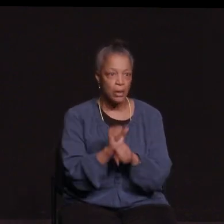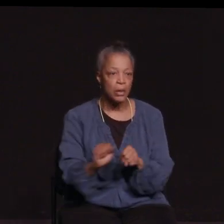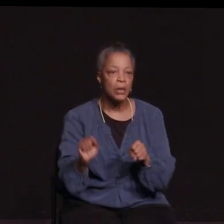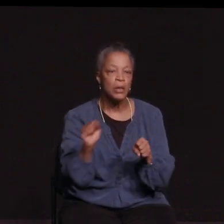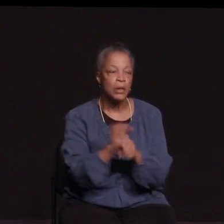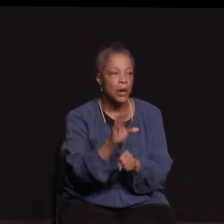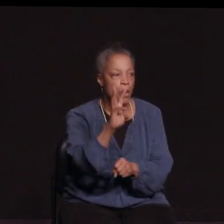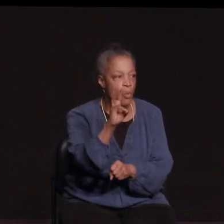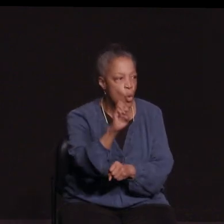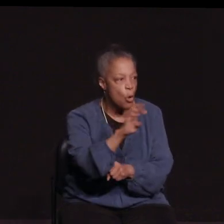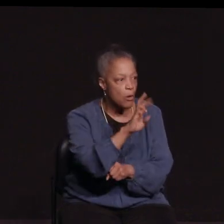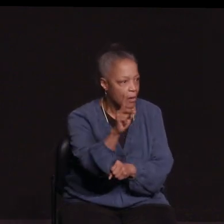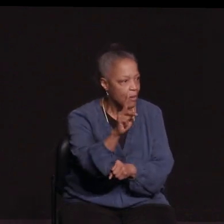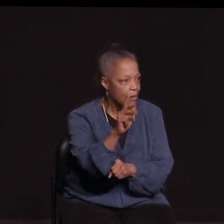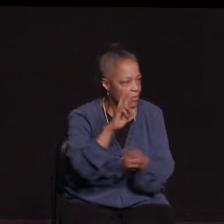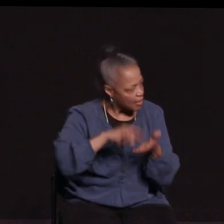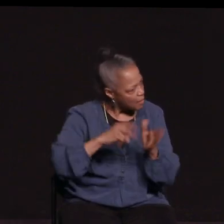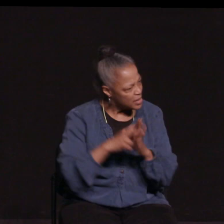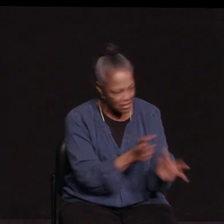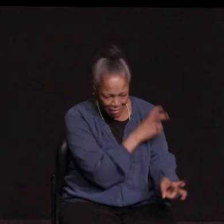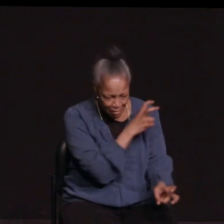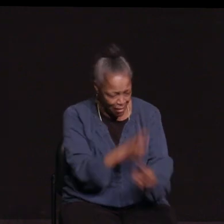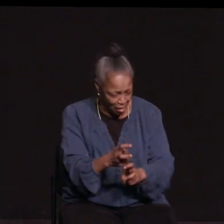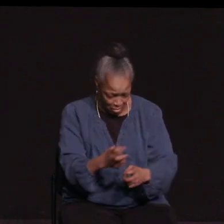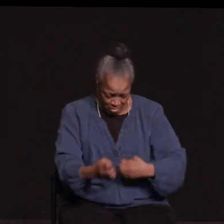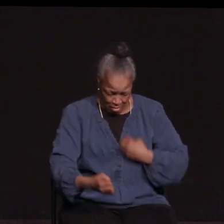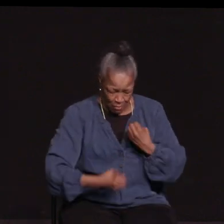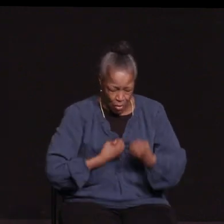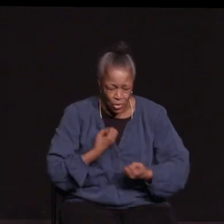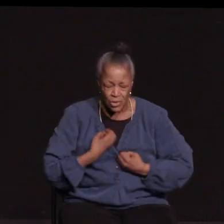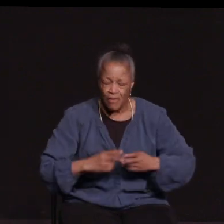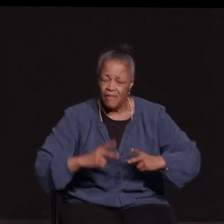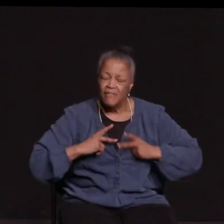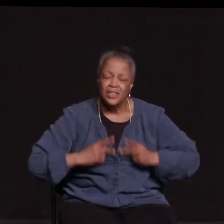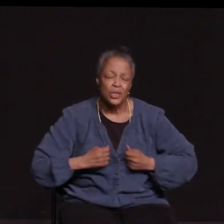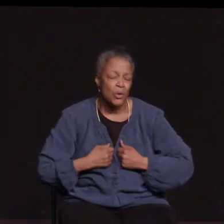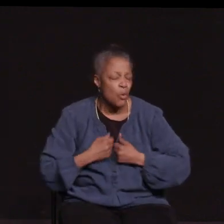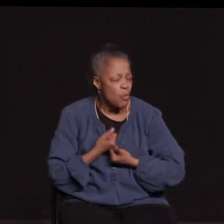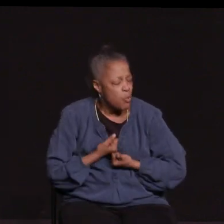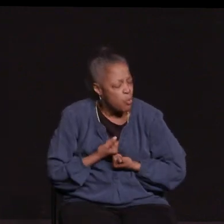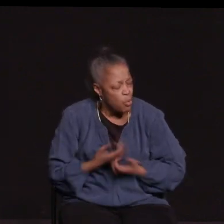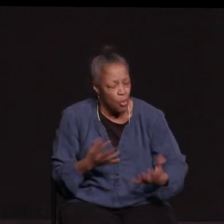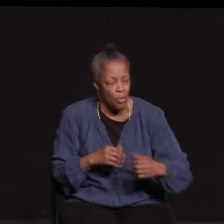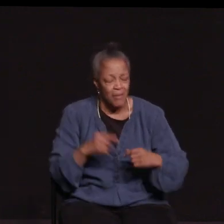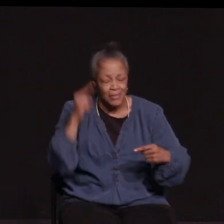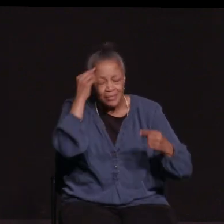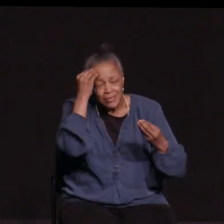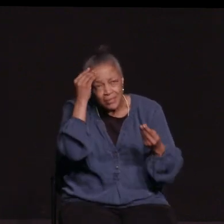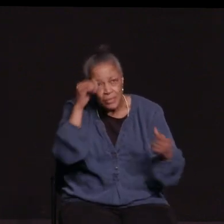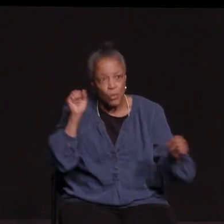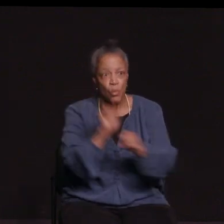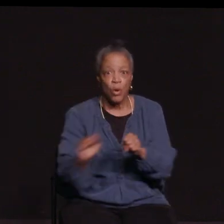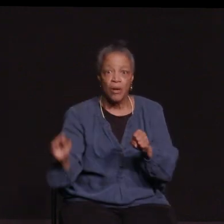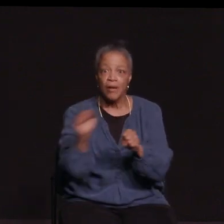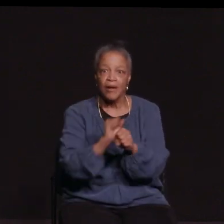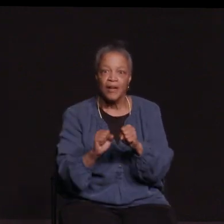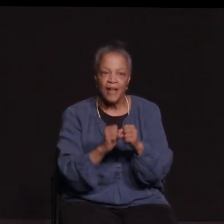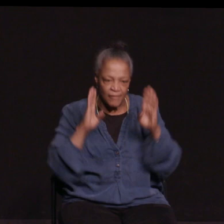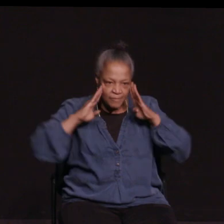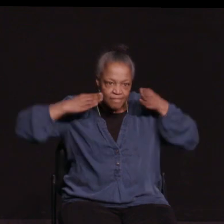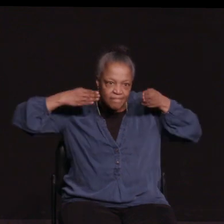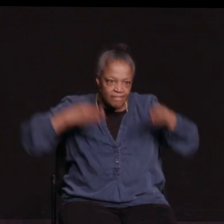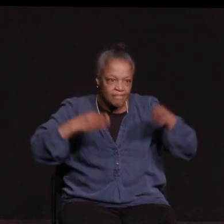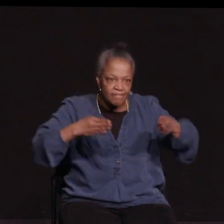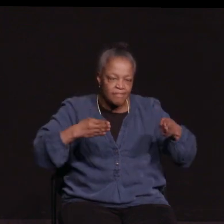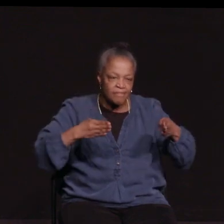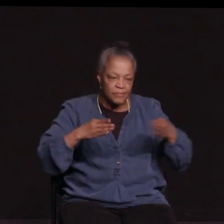is work. Hard, emotional, physical, and intellectual work that demands vigilant attendance to